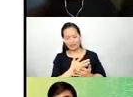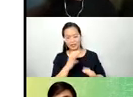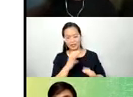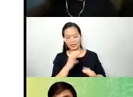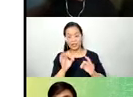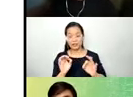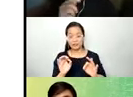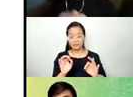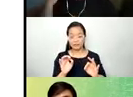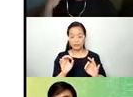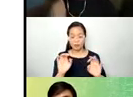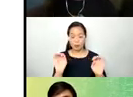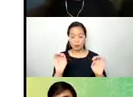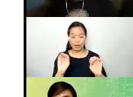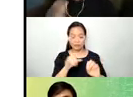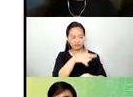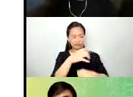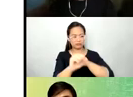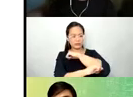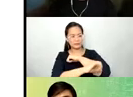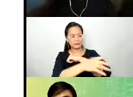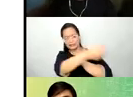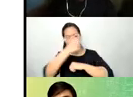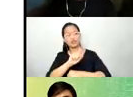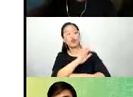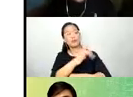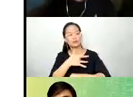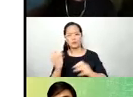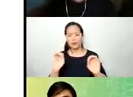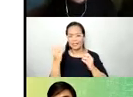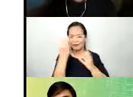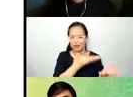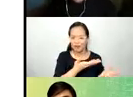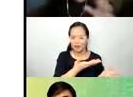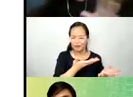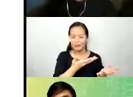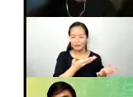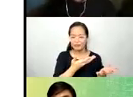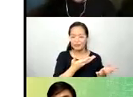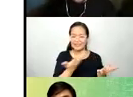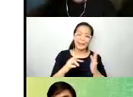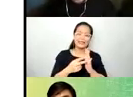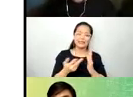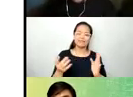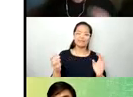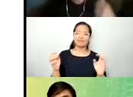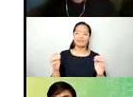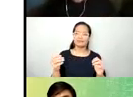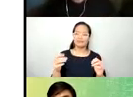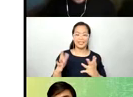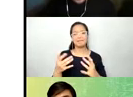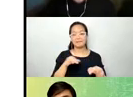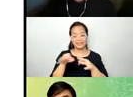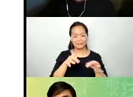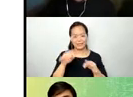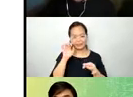yun, kinuha mo lang, hindi mo sinasabi. On this end, I don't have a specific story to tell you, but